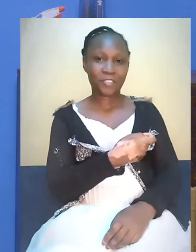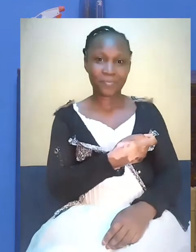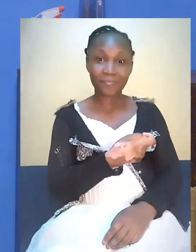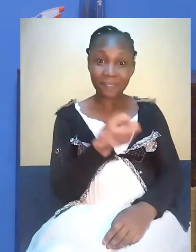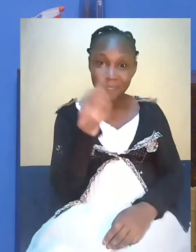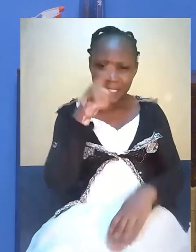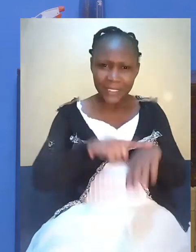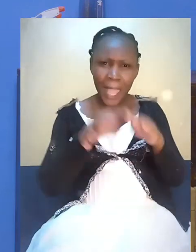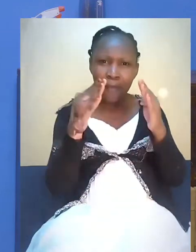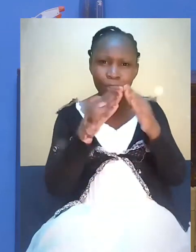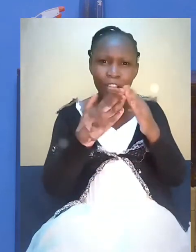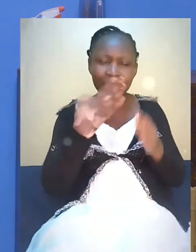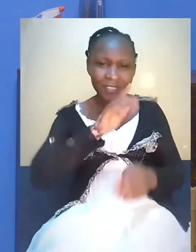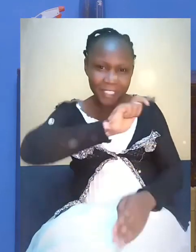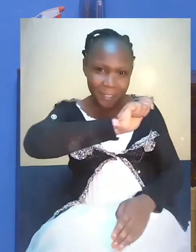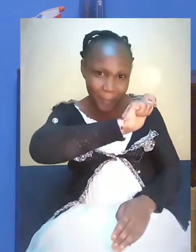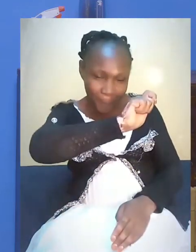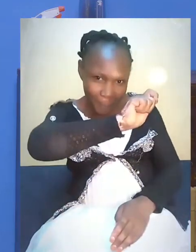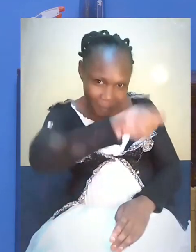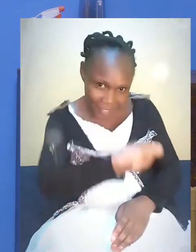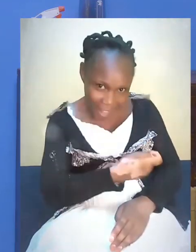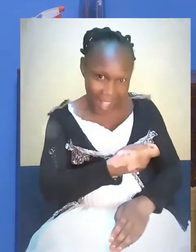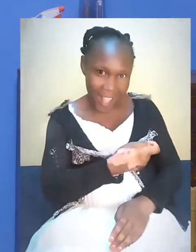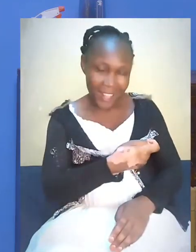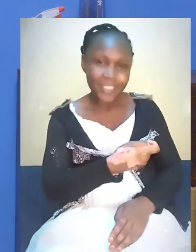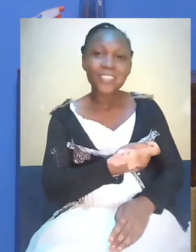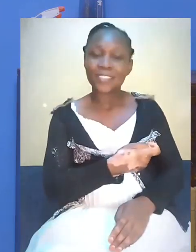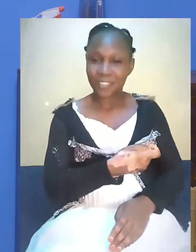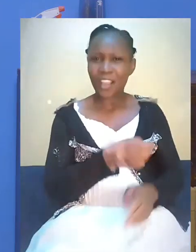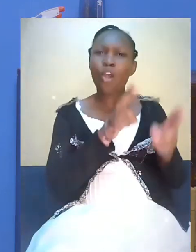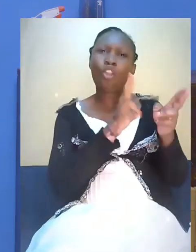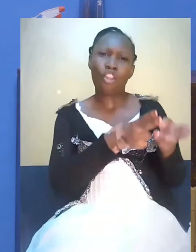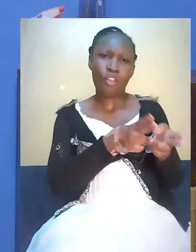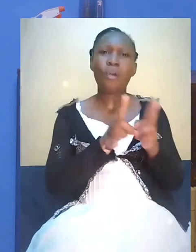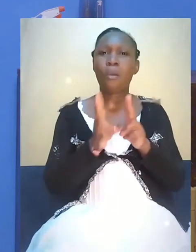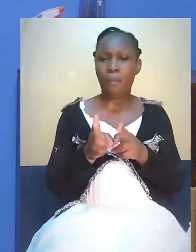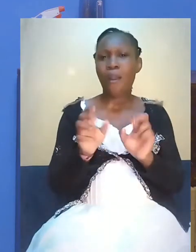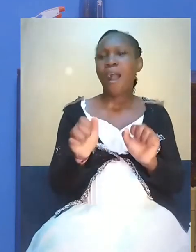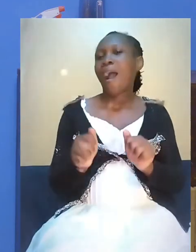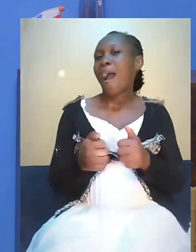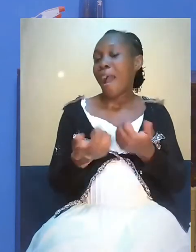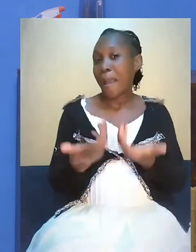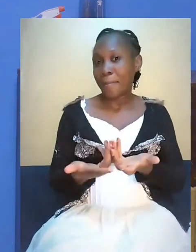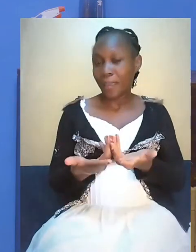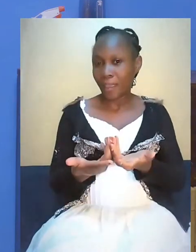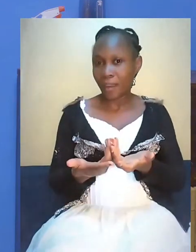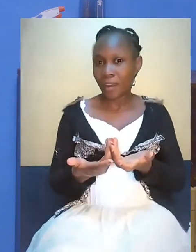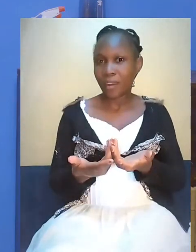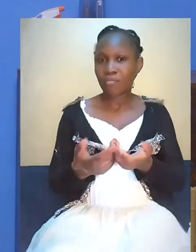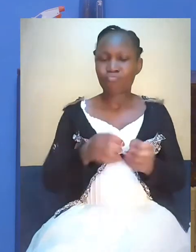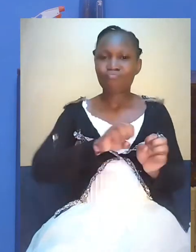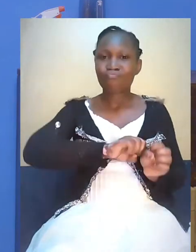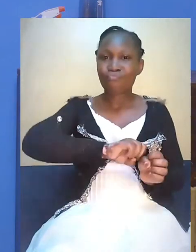right. In the loo, once you go to the loo, biologically, you head there to, you